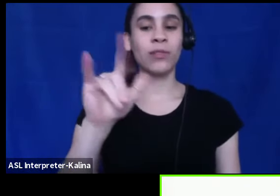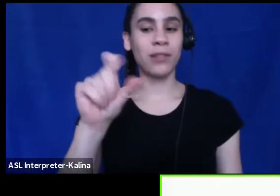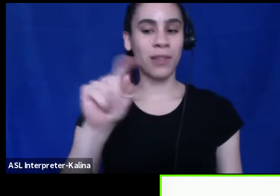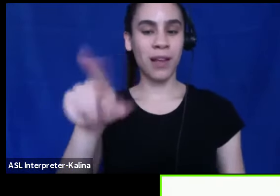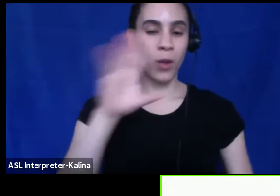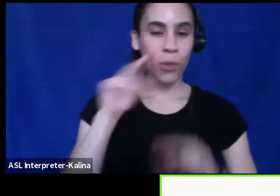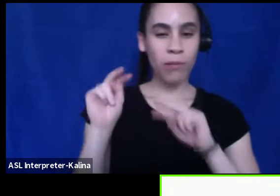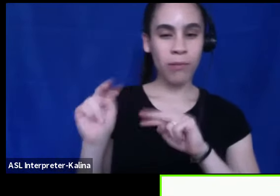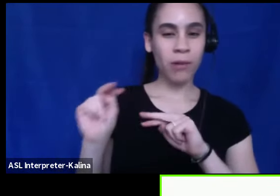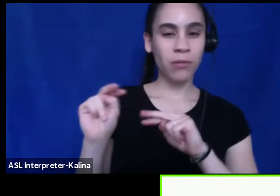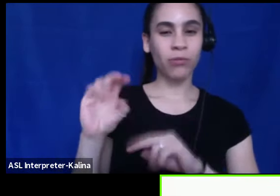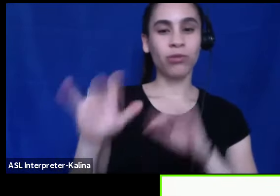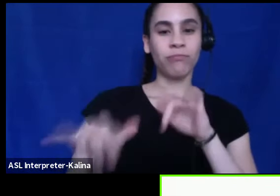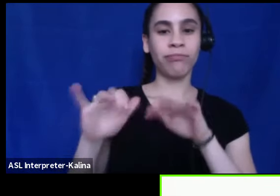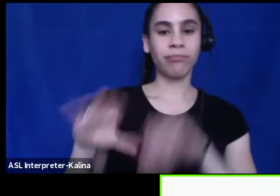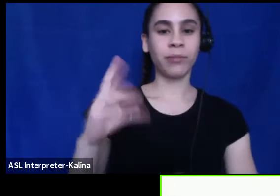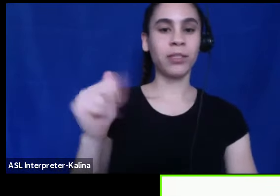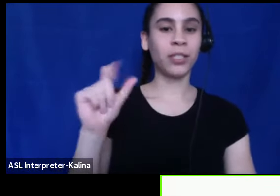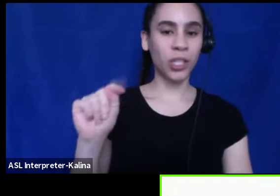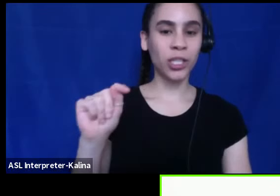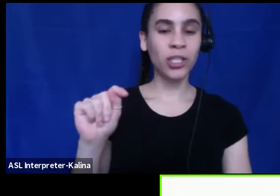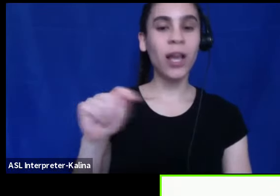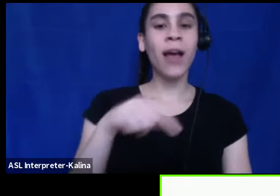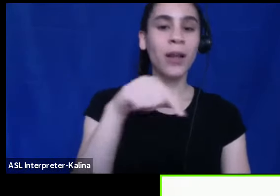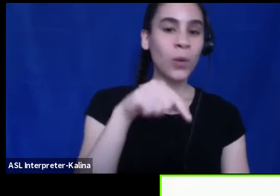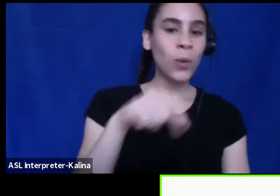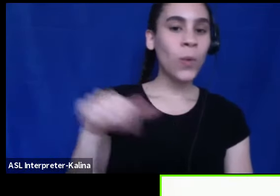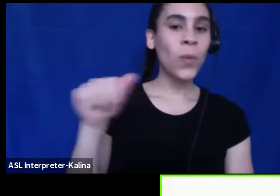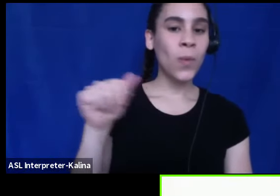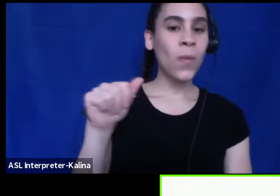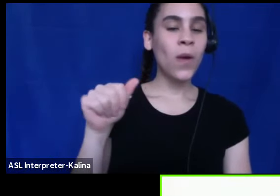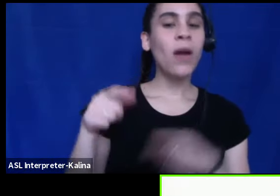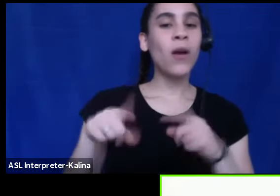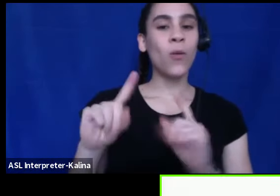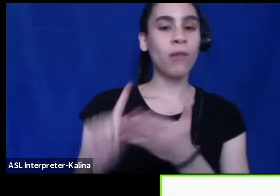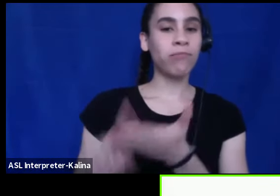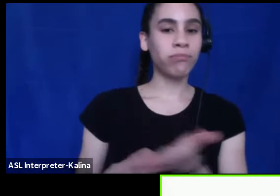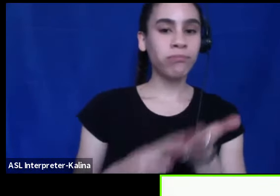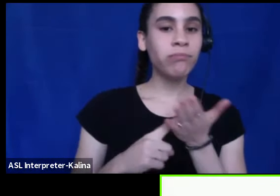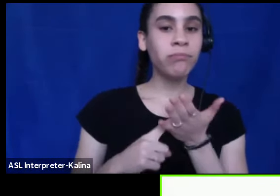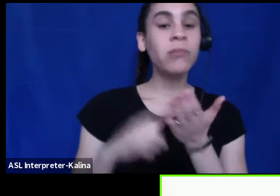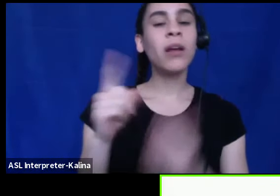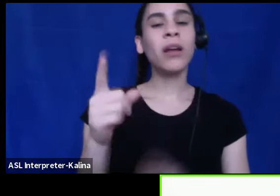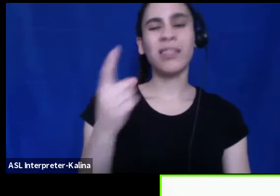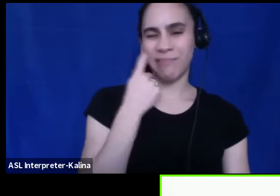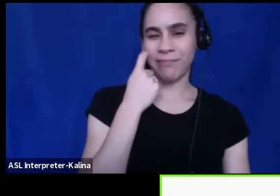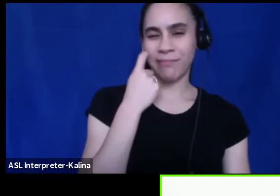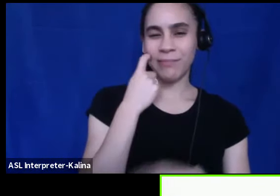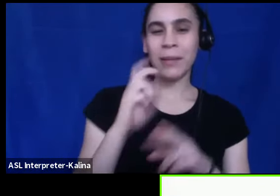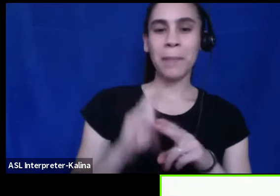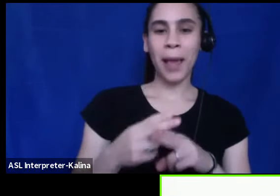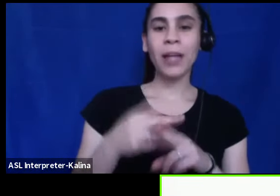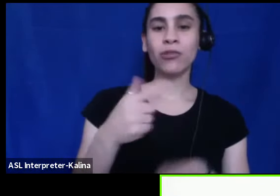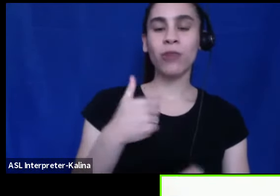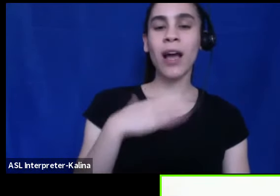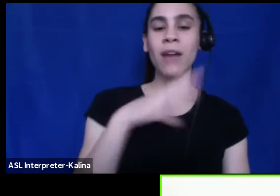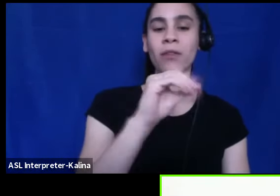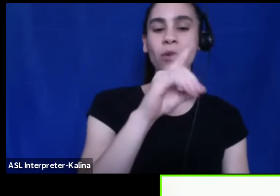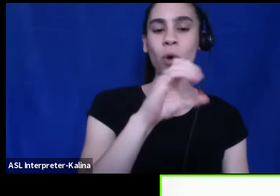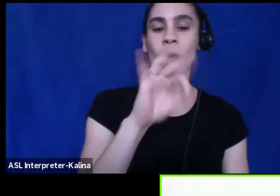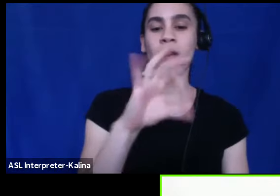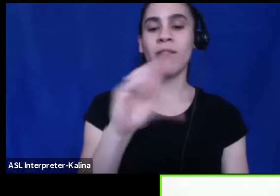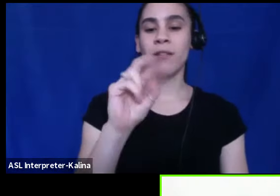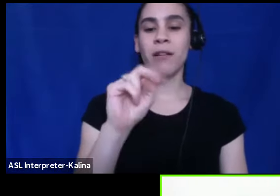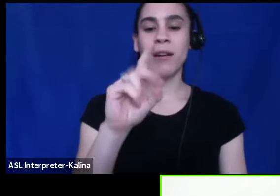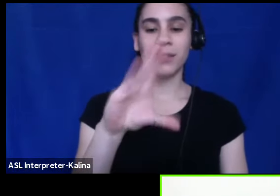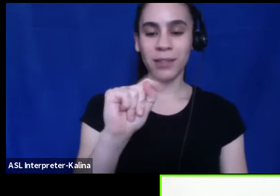in the Q&A during our time. And just, I said earlier, we have a code of conduct, just as everybody has been amazing so far.